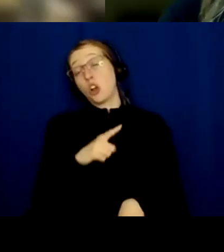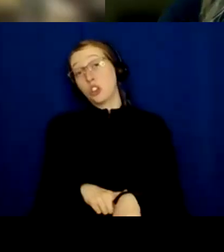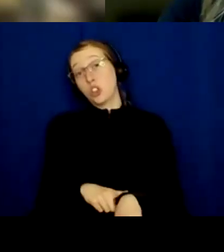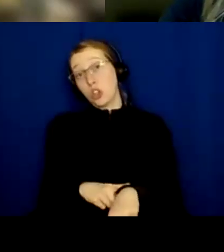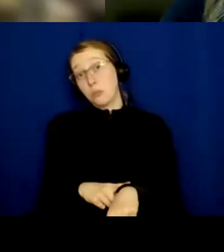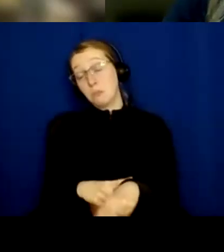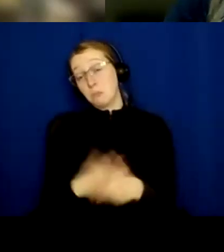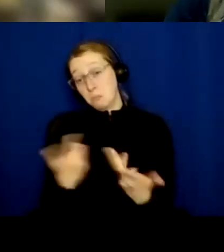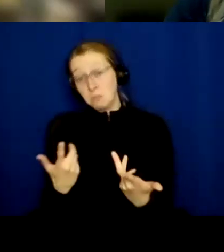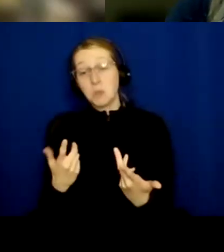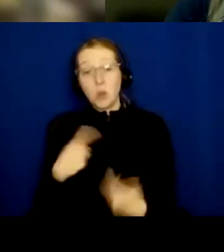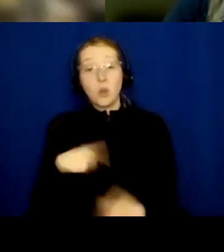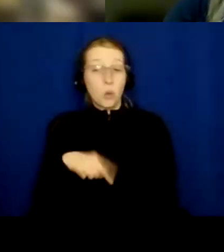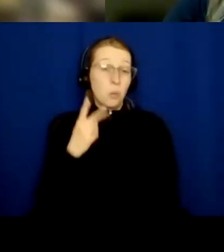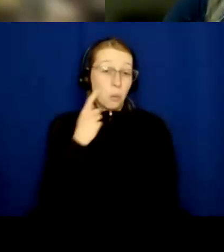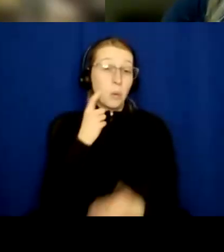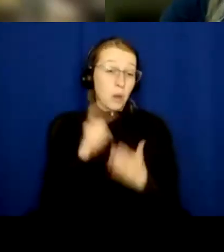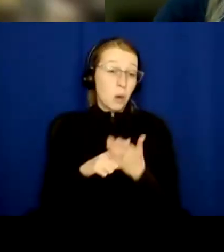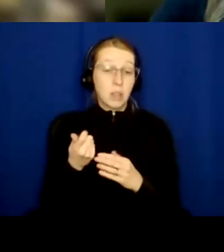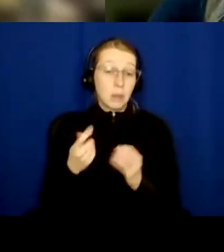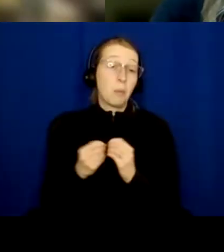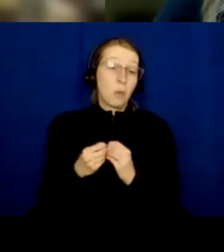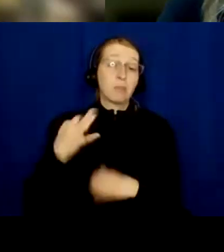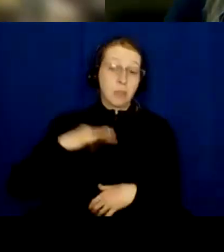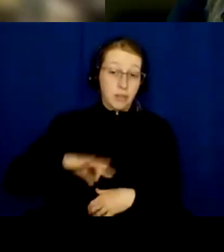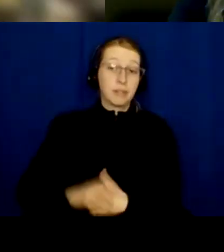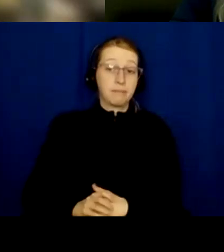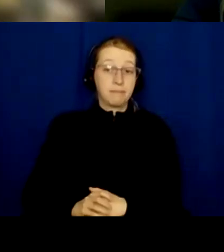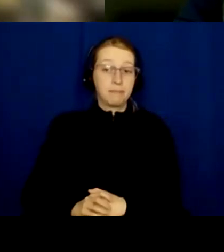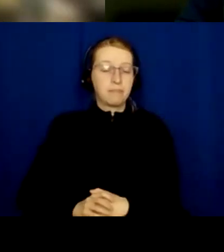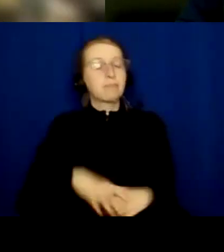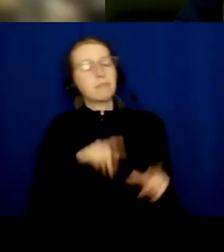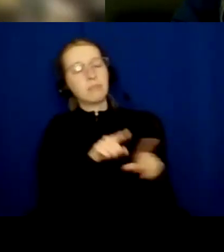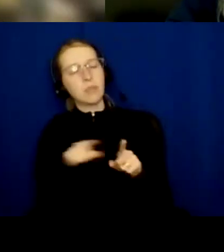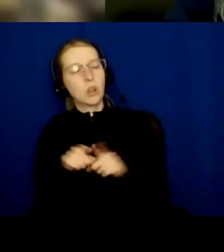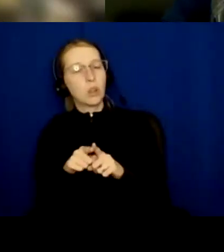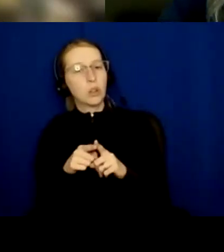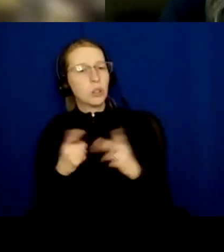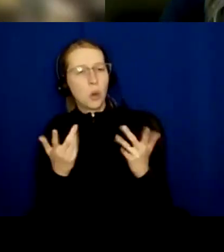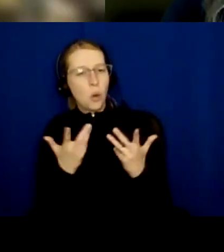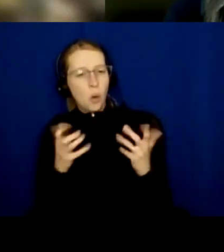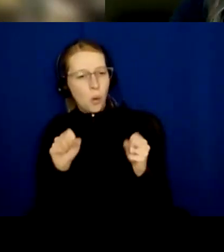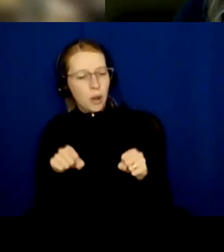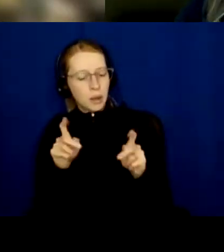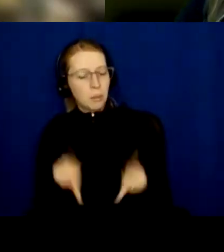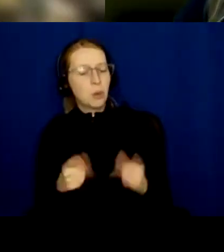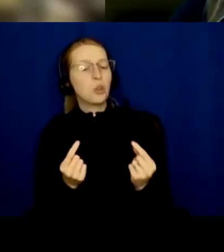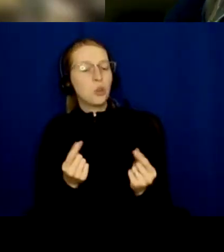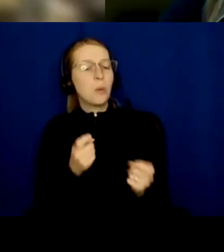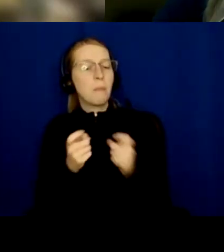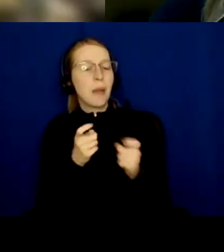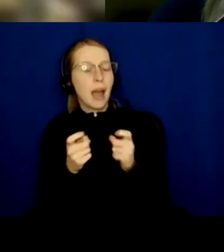a question about what the patient can do to manage chronic earwax buildup.